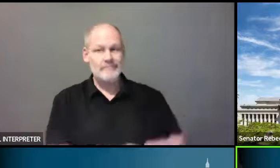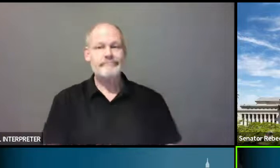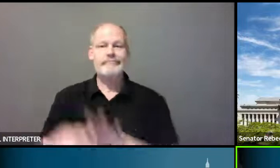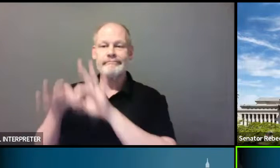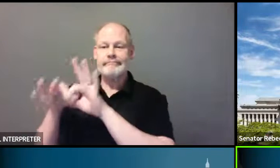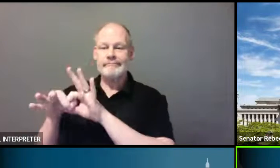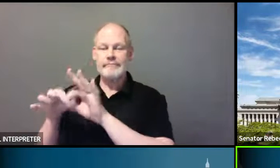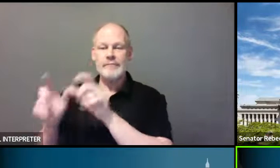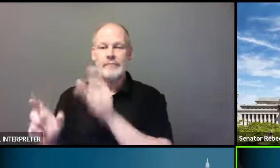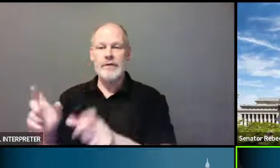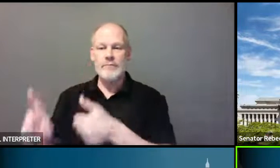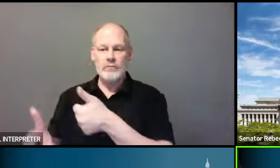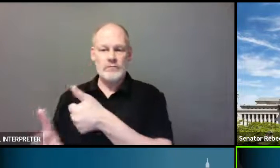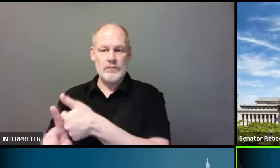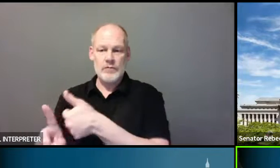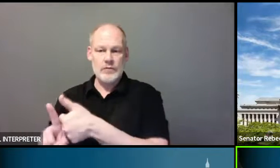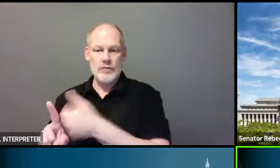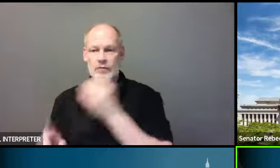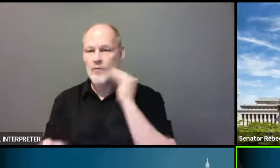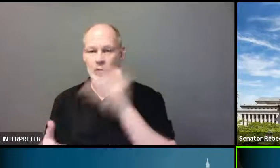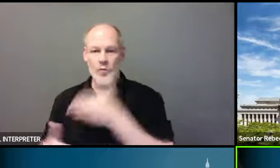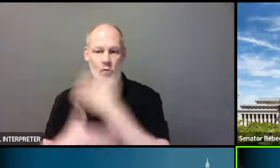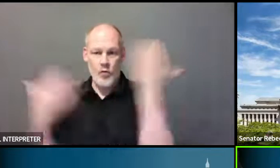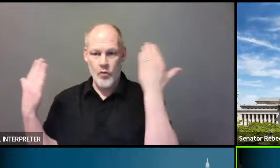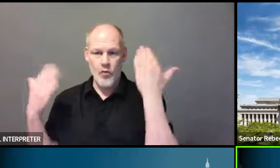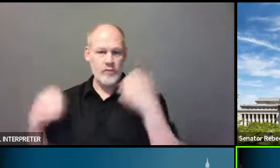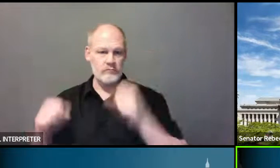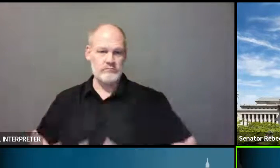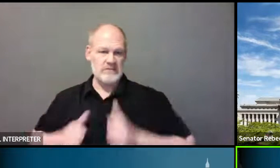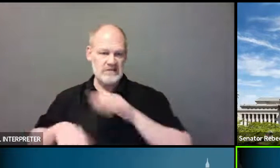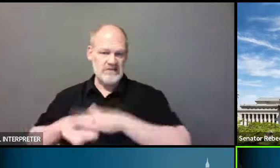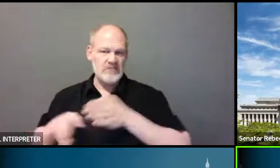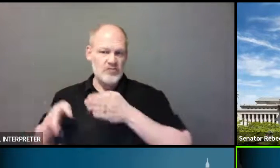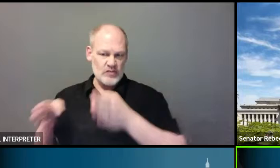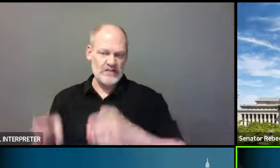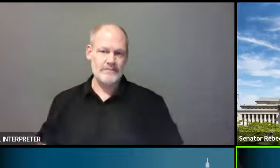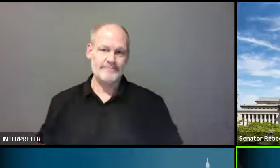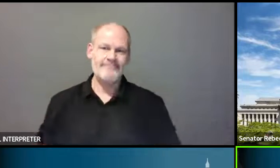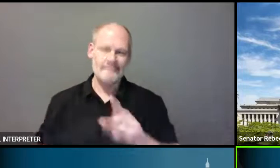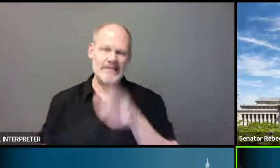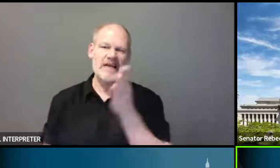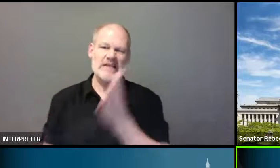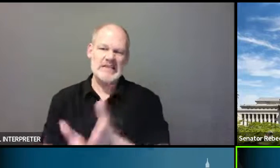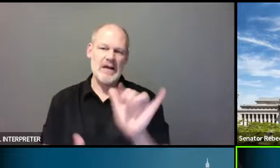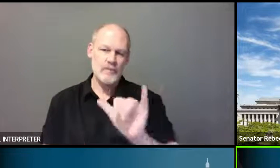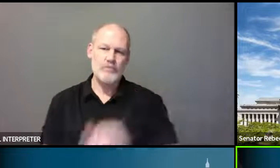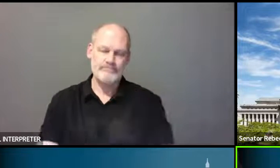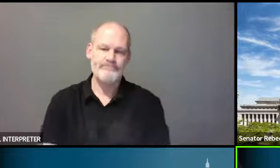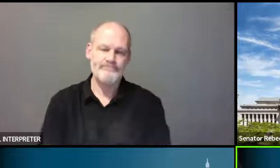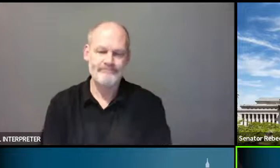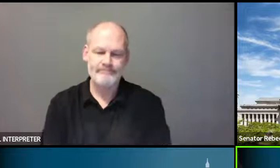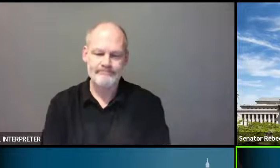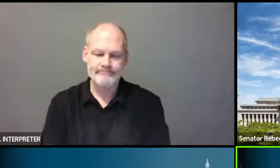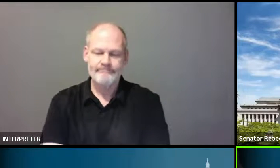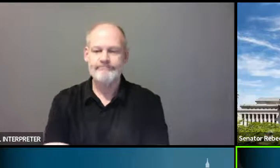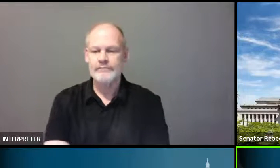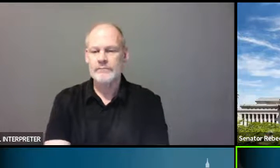deeply displaced that they find themselves trying to survive on our streets. And that has to end as well.